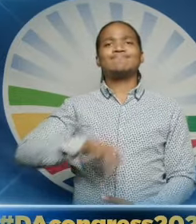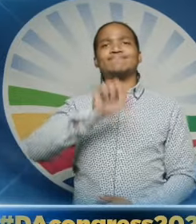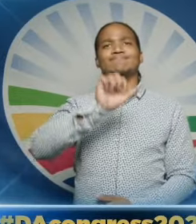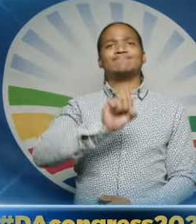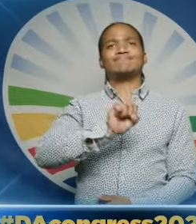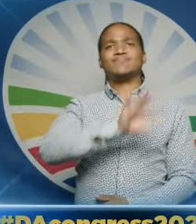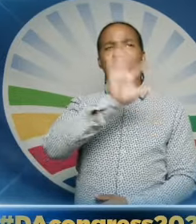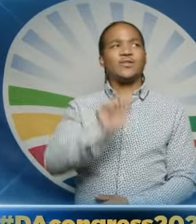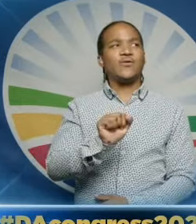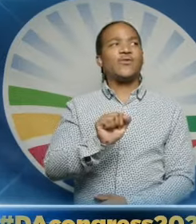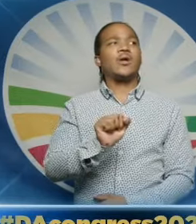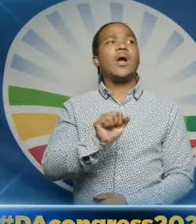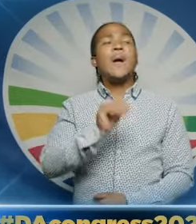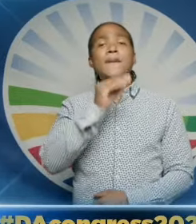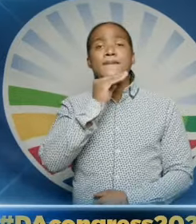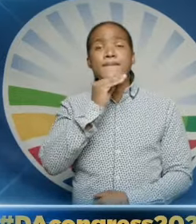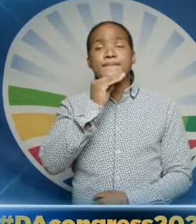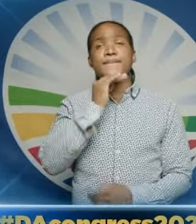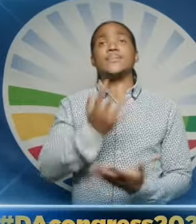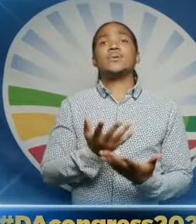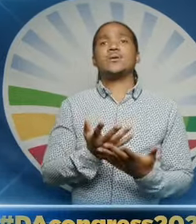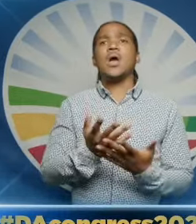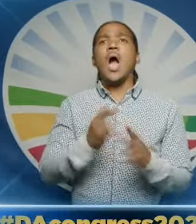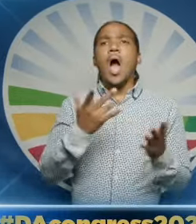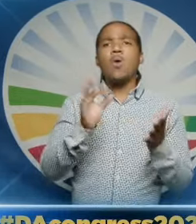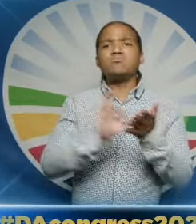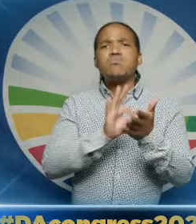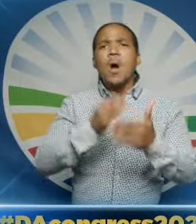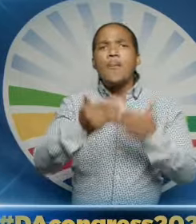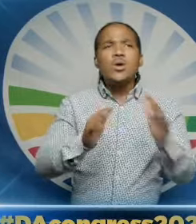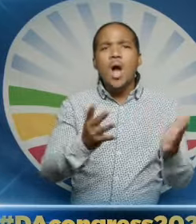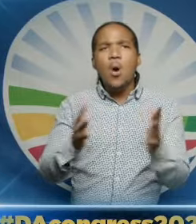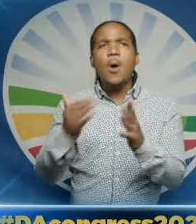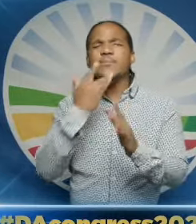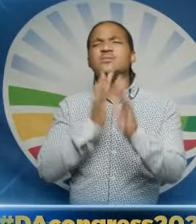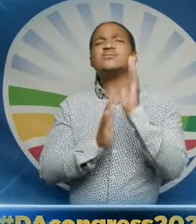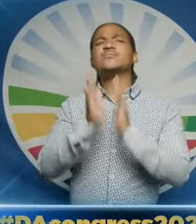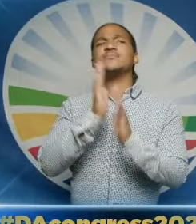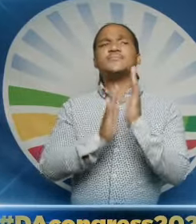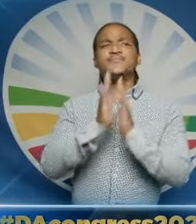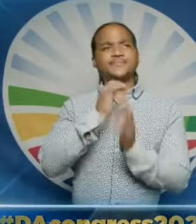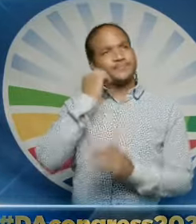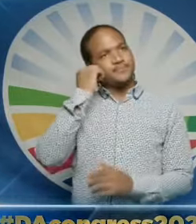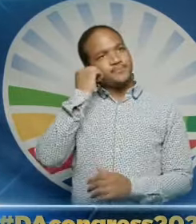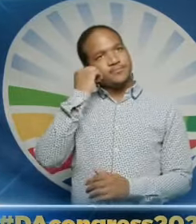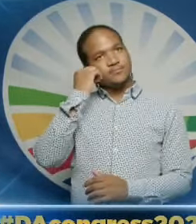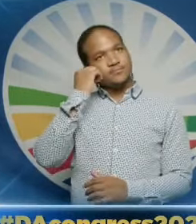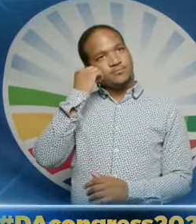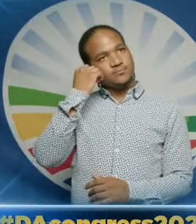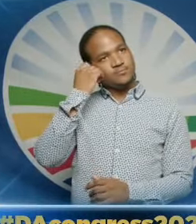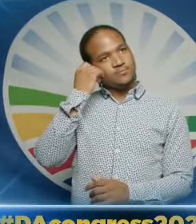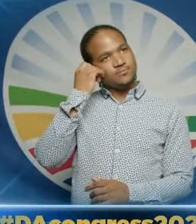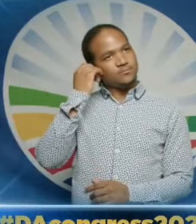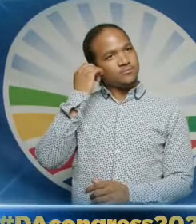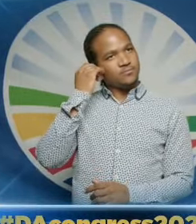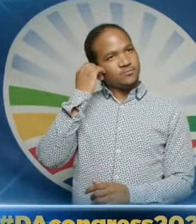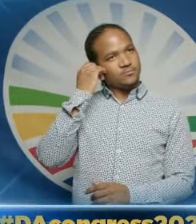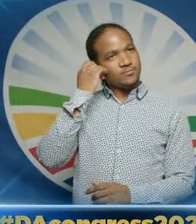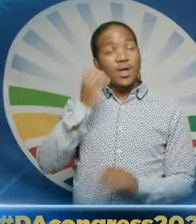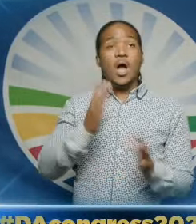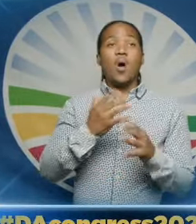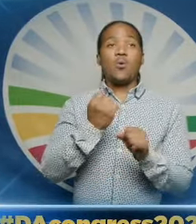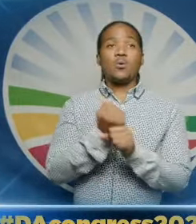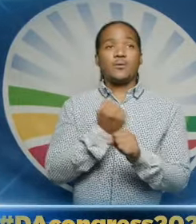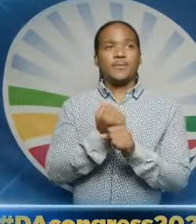Are you yes, able to tell yes, our viewers yes. once again how the voting process will actually work? Yes, Regan, absolutely. So the voting will work